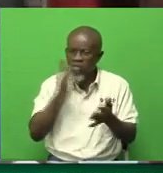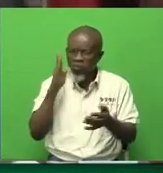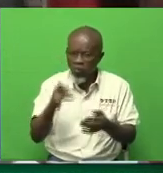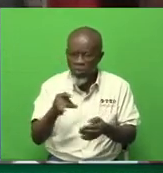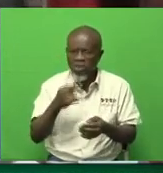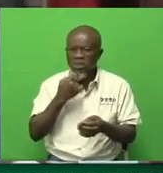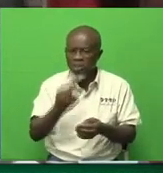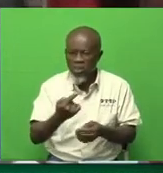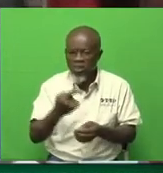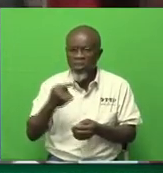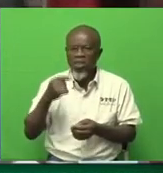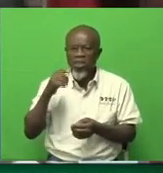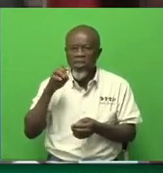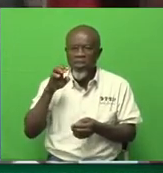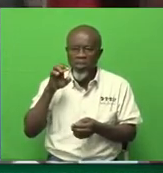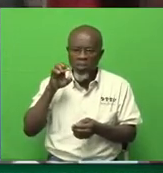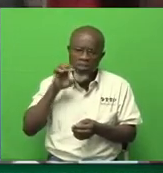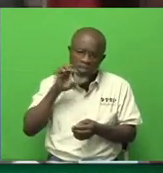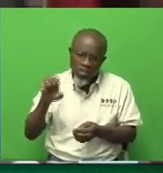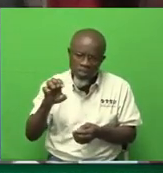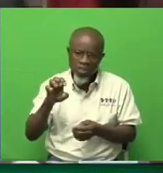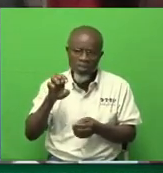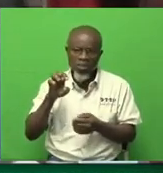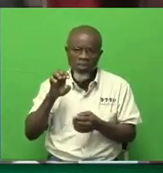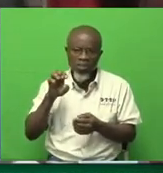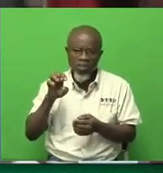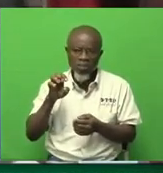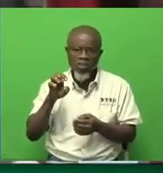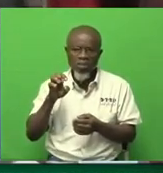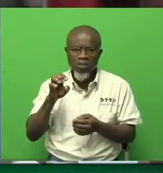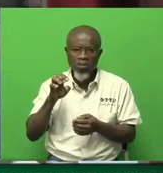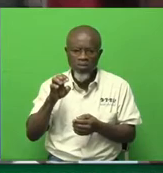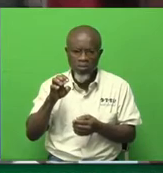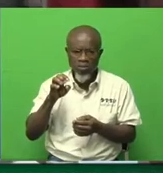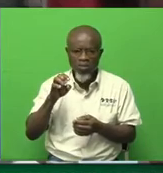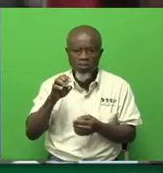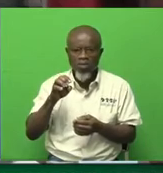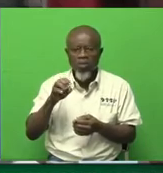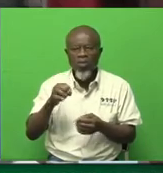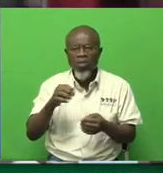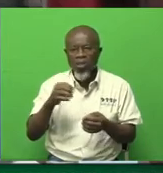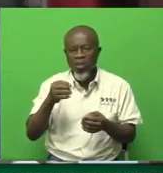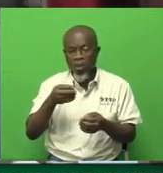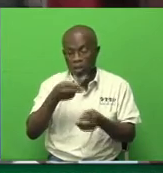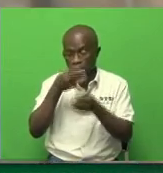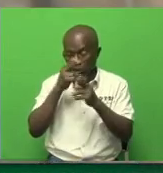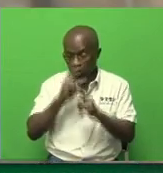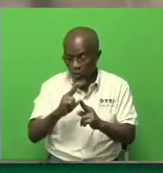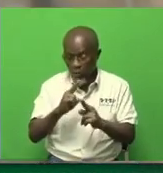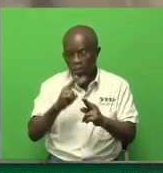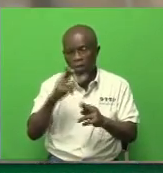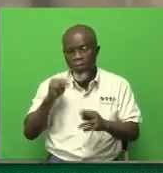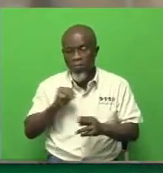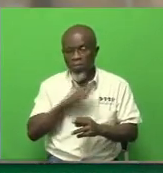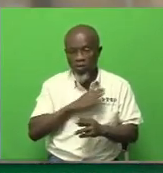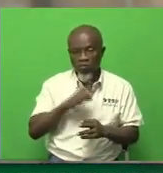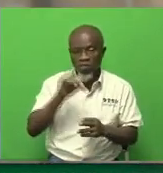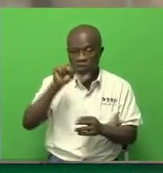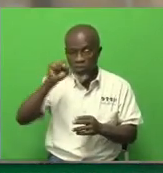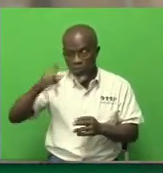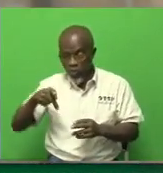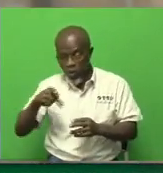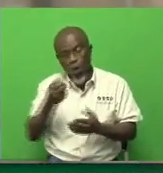contribution with either The Honorable member for Superior or the leader of the opposition I am so guided Madam